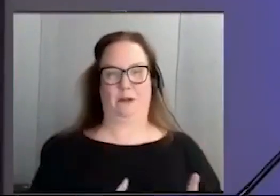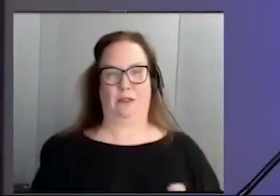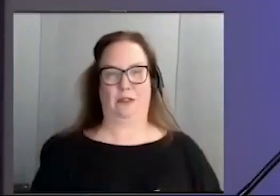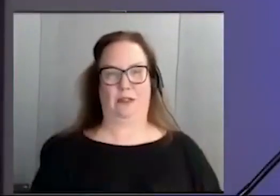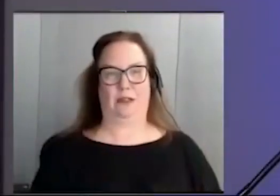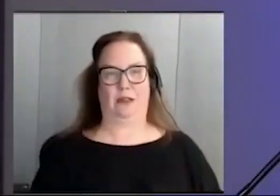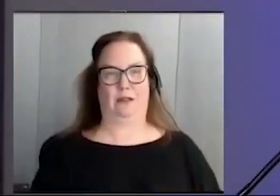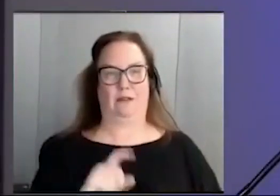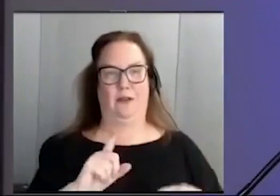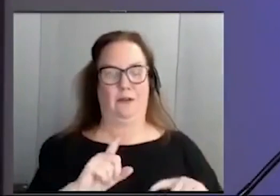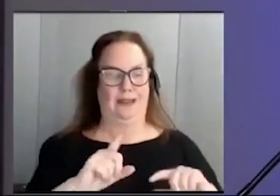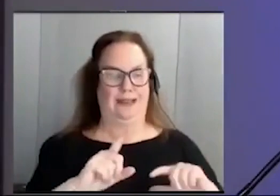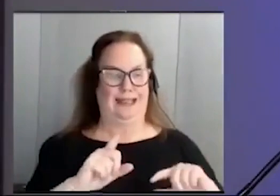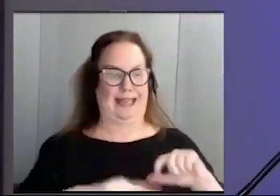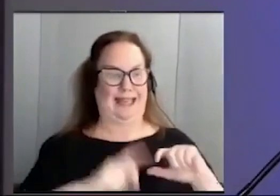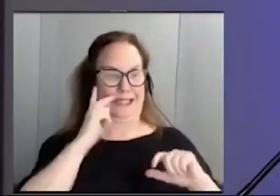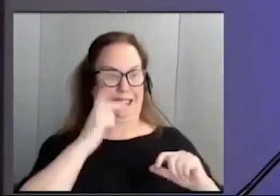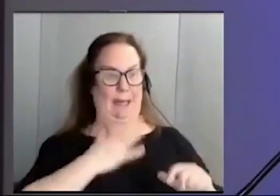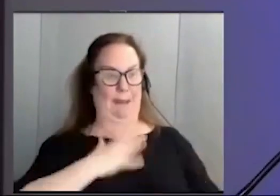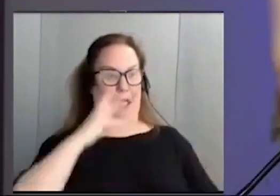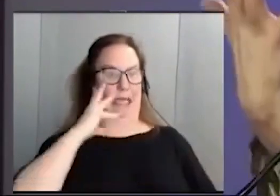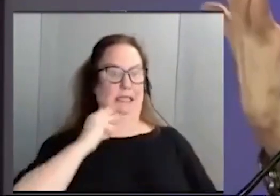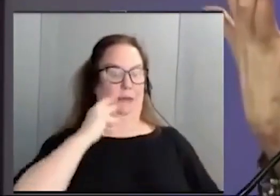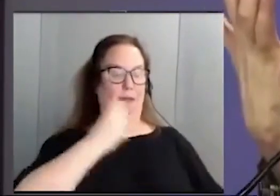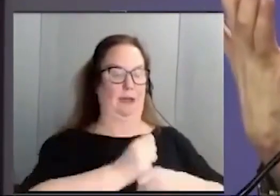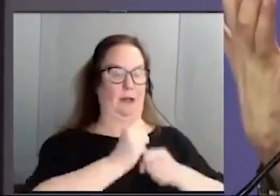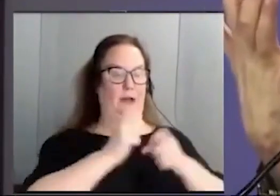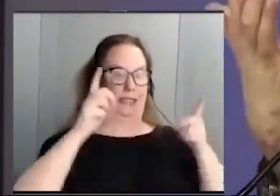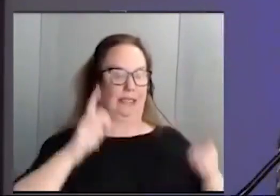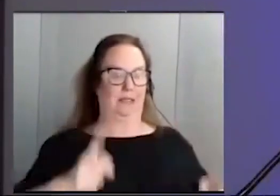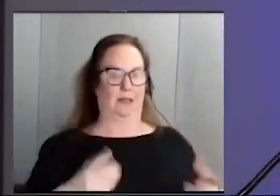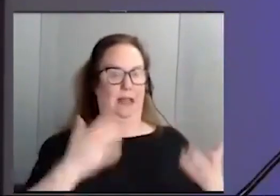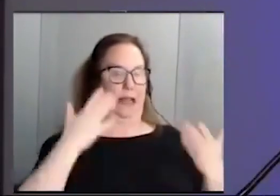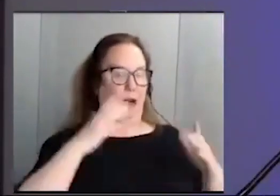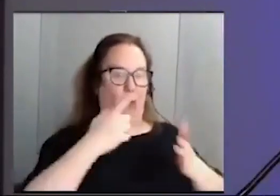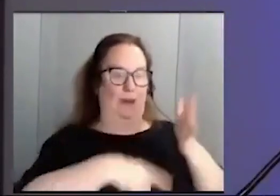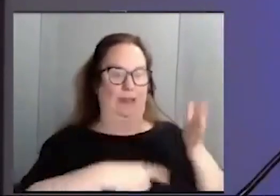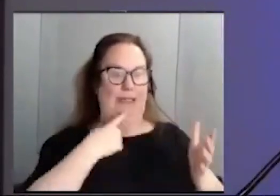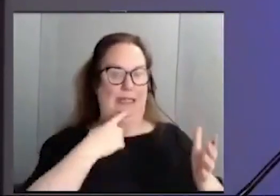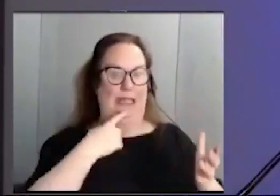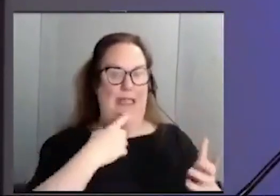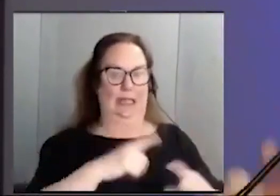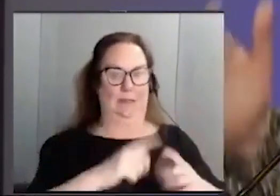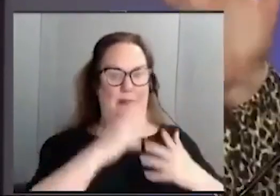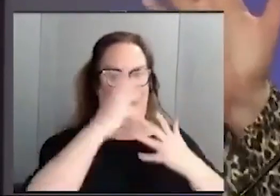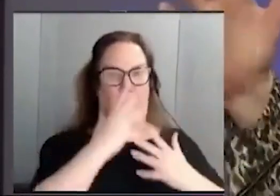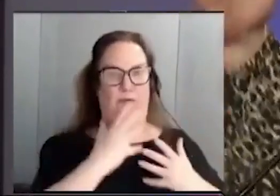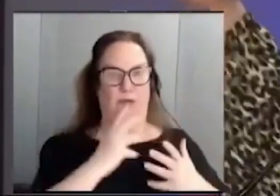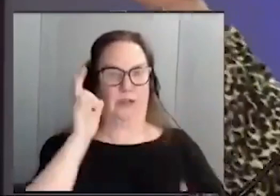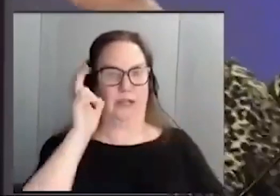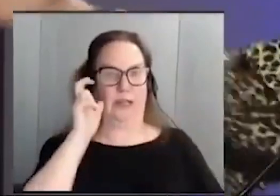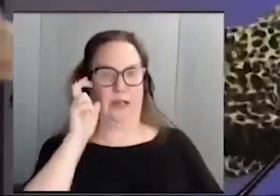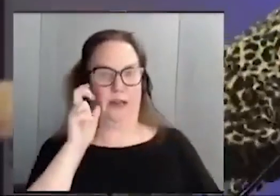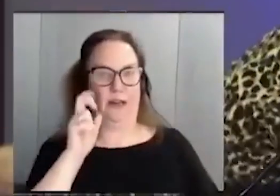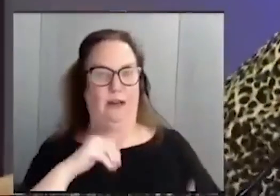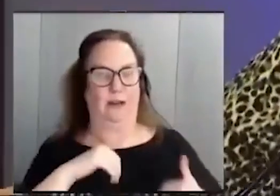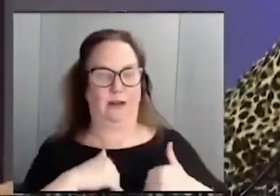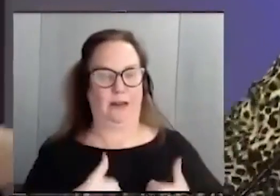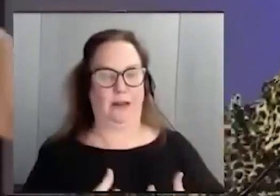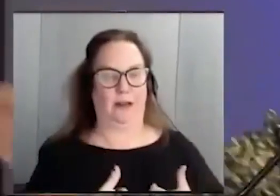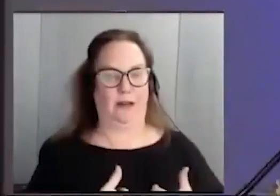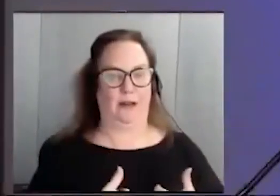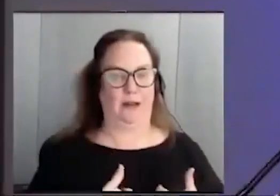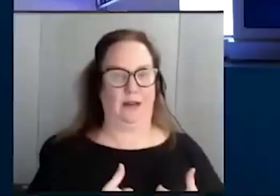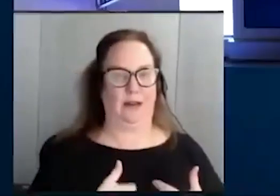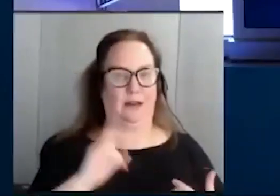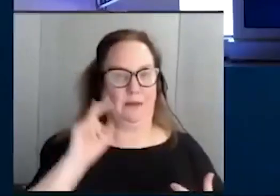I've gone through and make a good decision based on that, I don't know what to tell you at this point. But it's unfortunate to hear people who said, I'm tired of it. I'm tired of it being politicized.